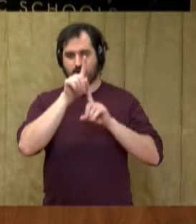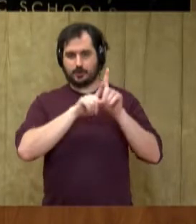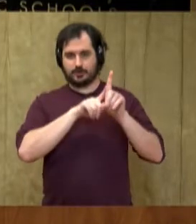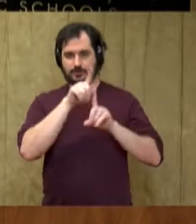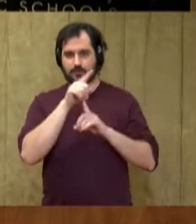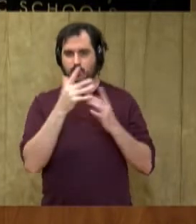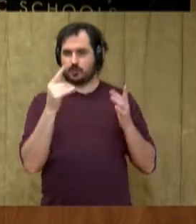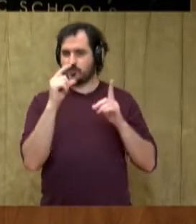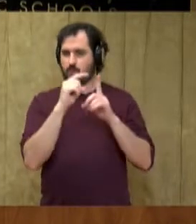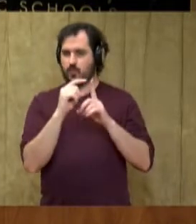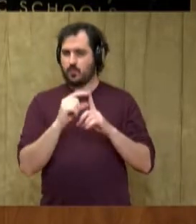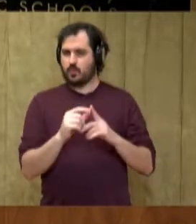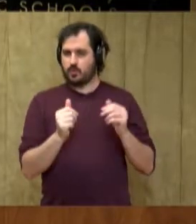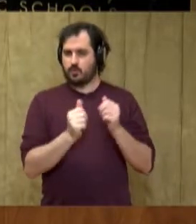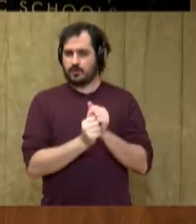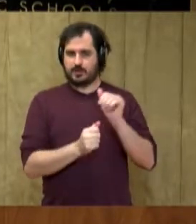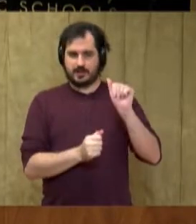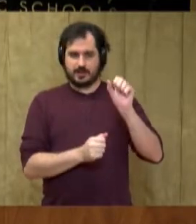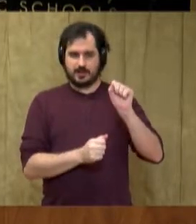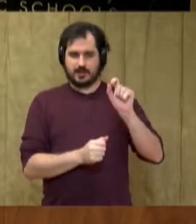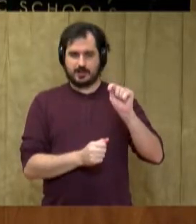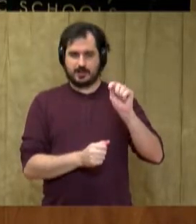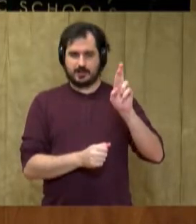were some words maybe with aster?